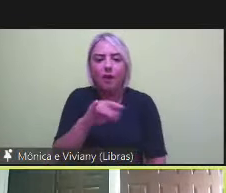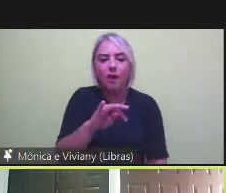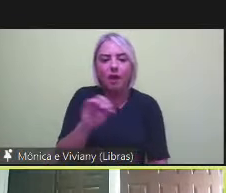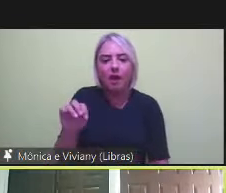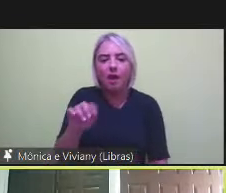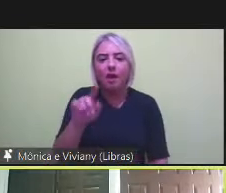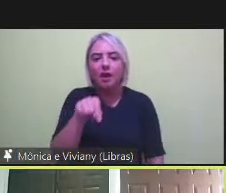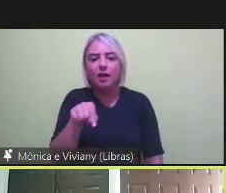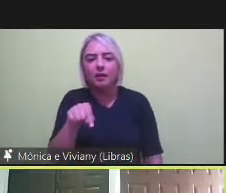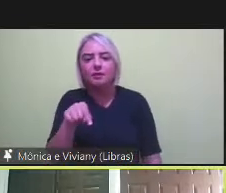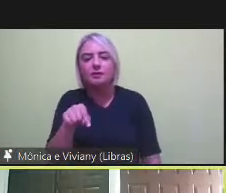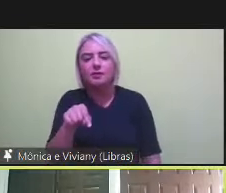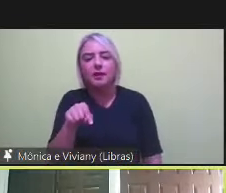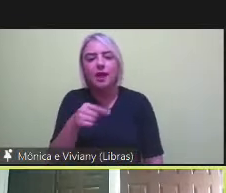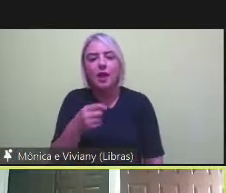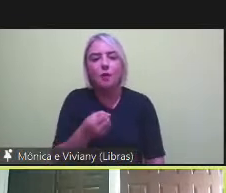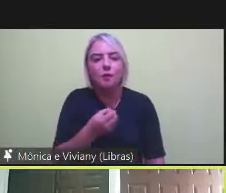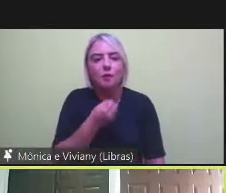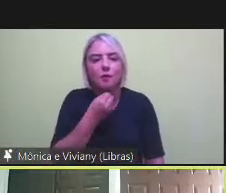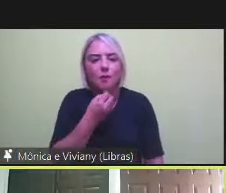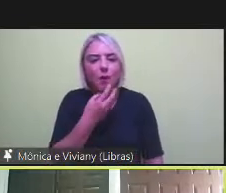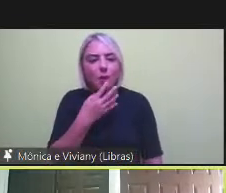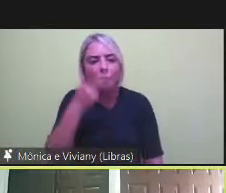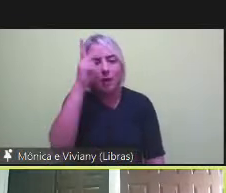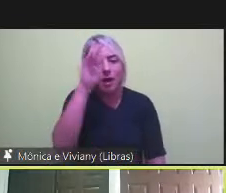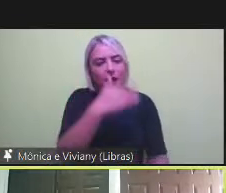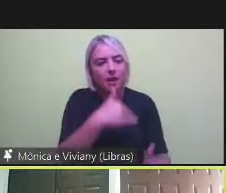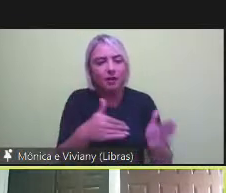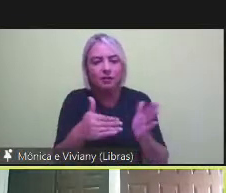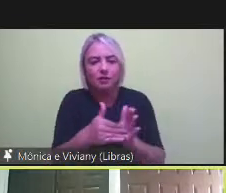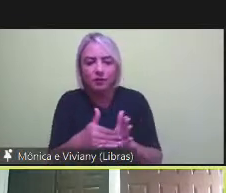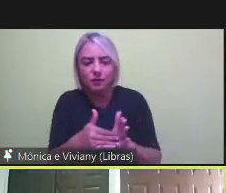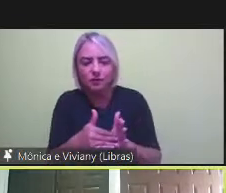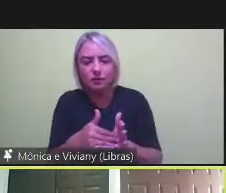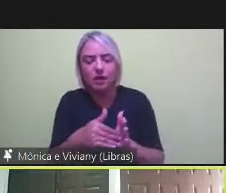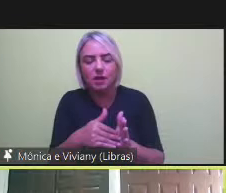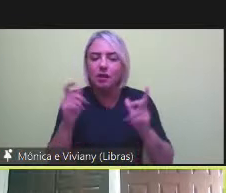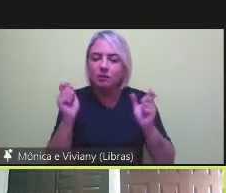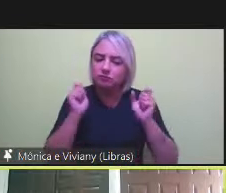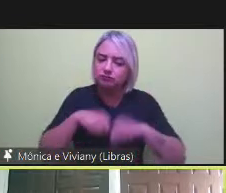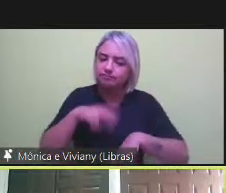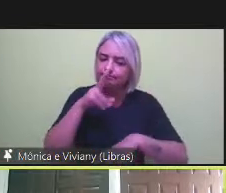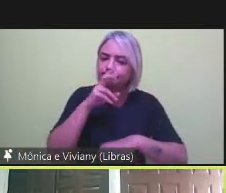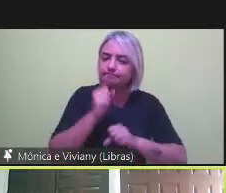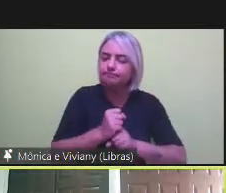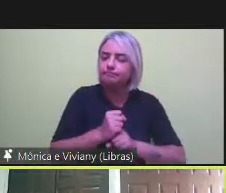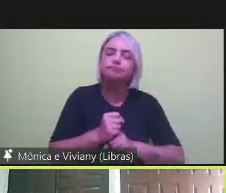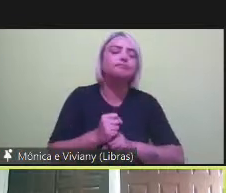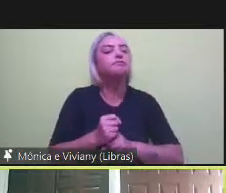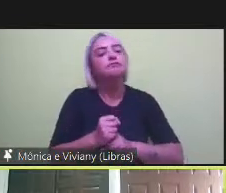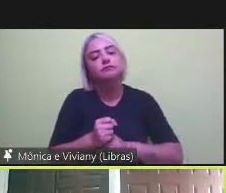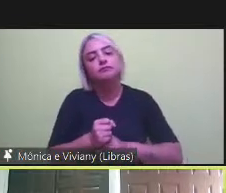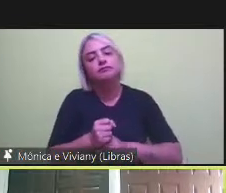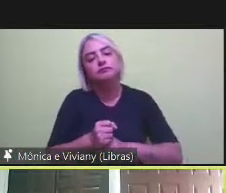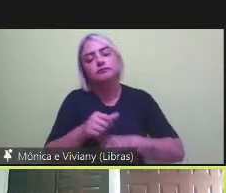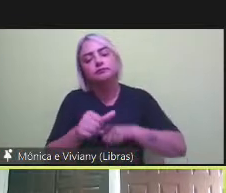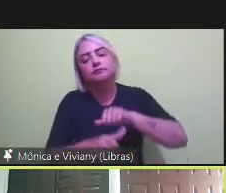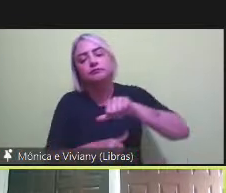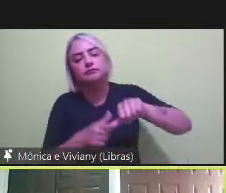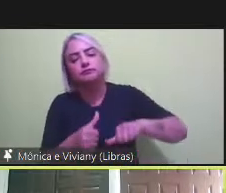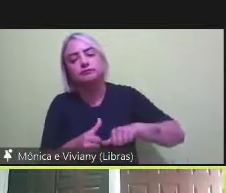good and has the promise of and the potential to become one of the